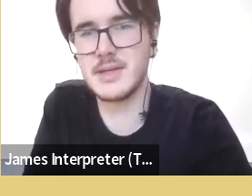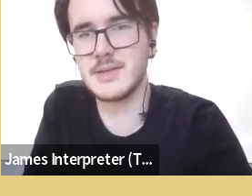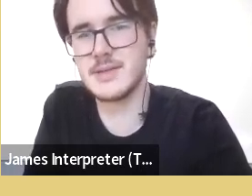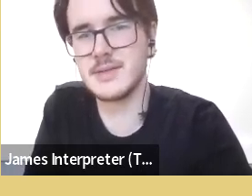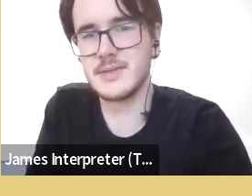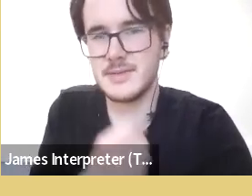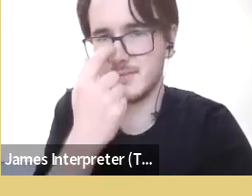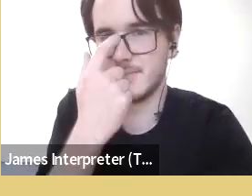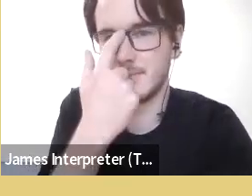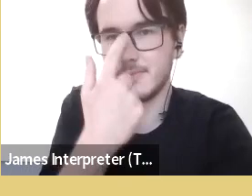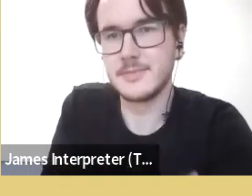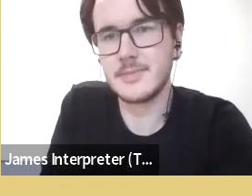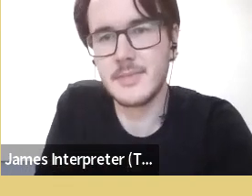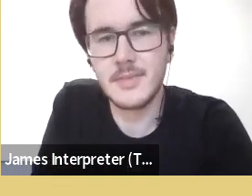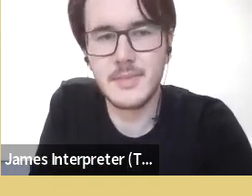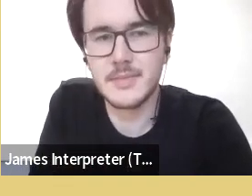Meet.